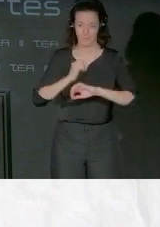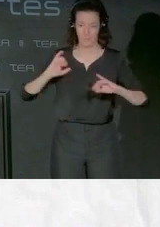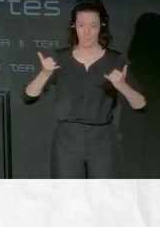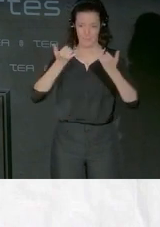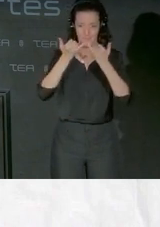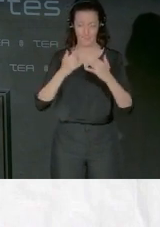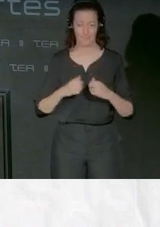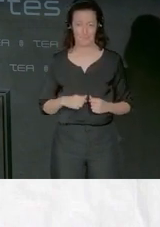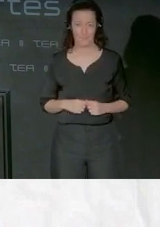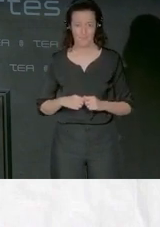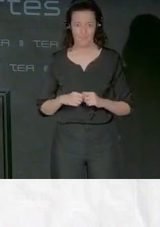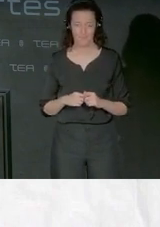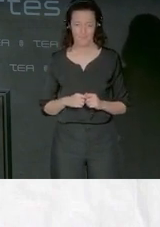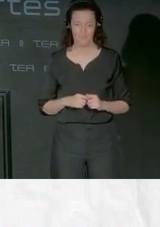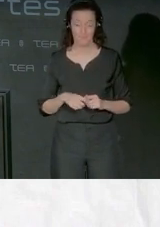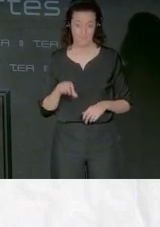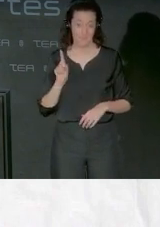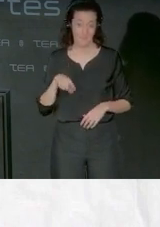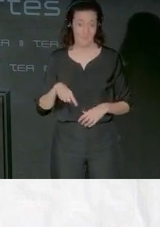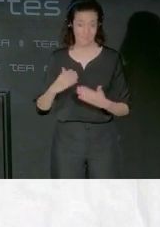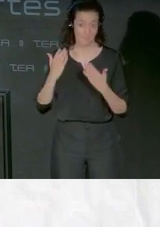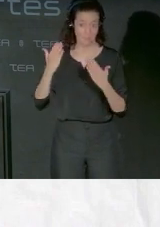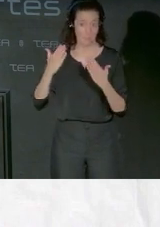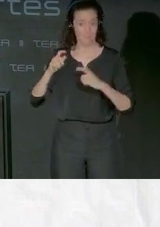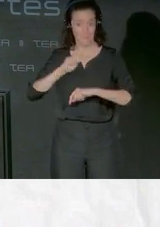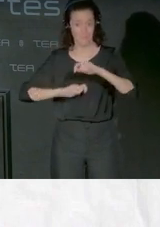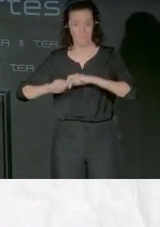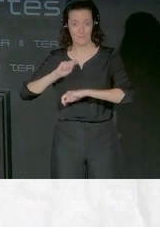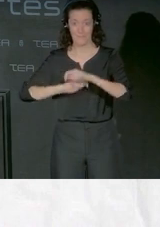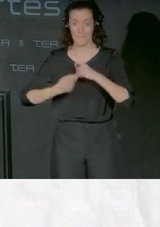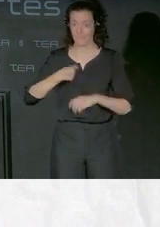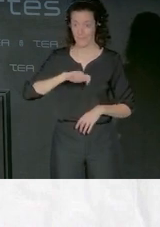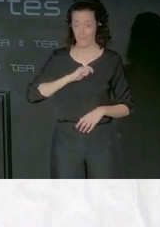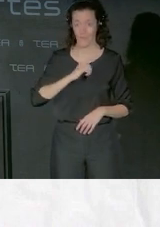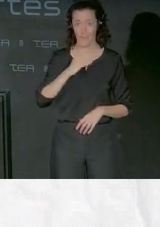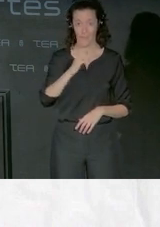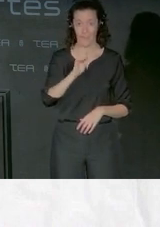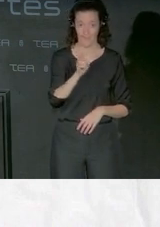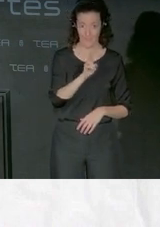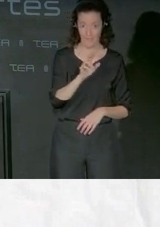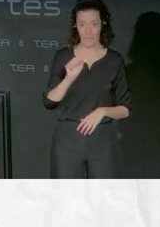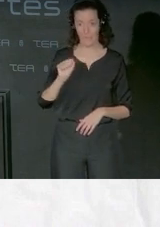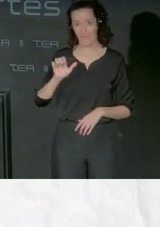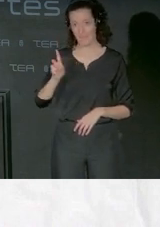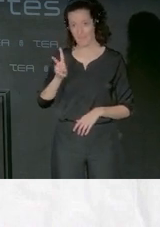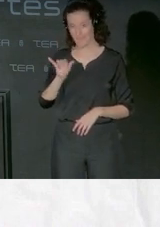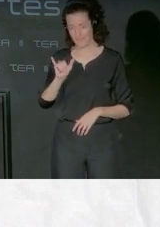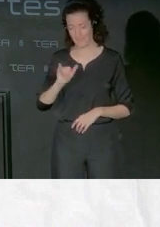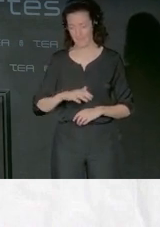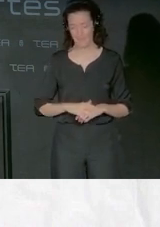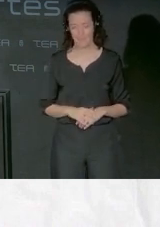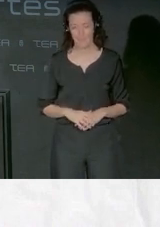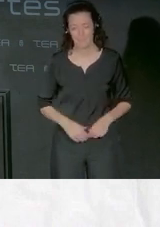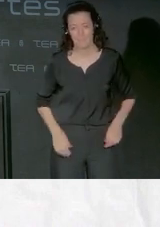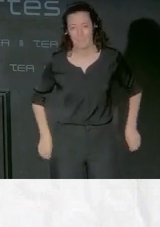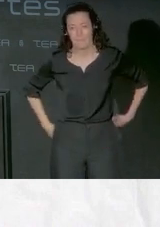and all those who contributed to the organisation of this event. And I think this event is